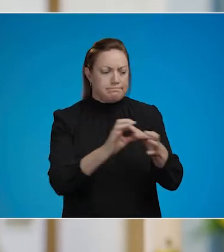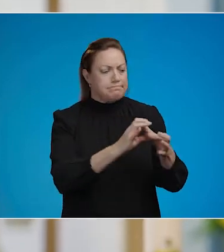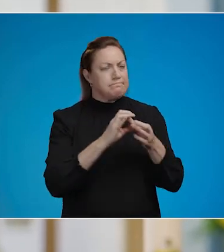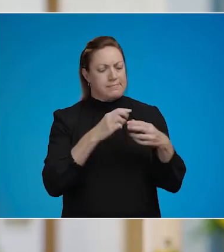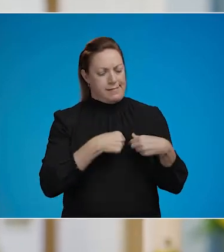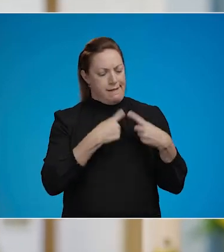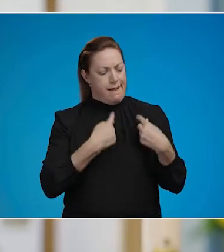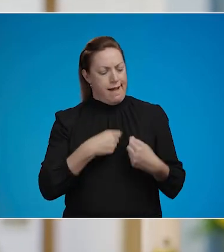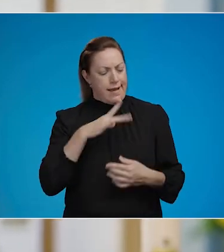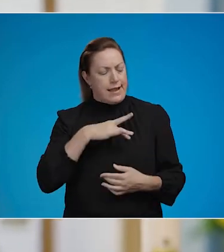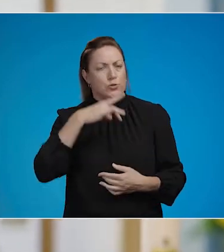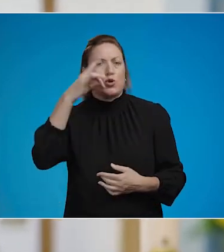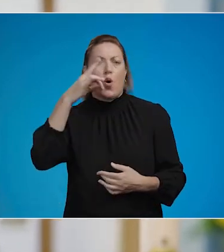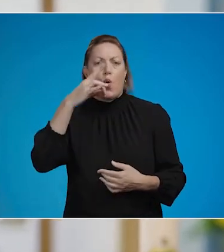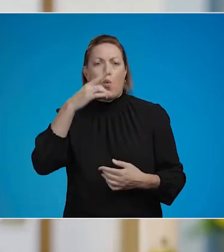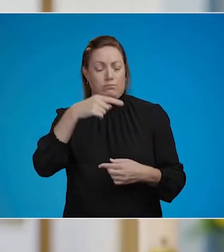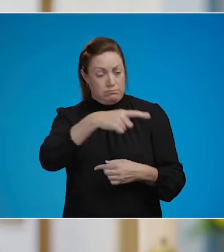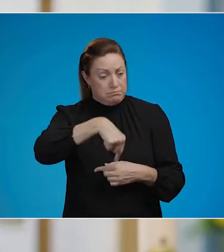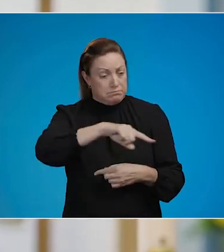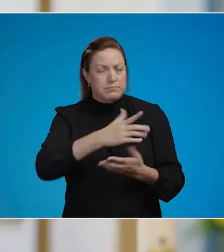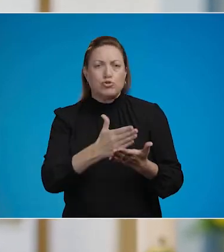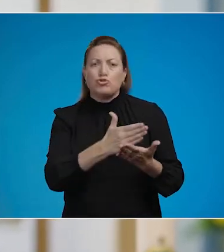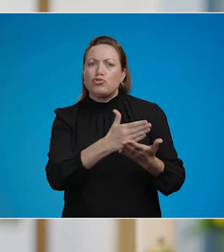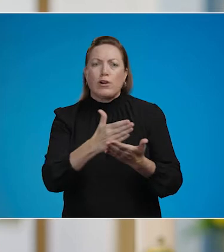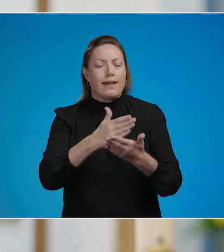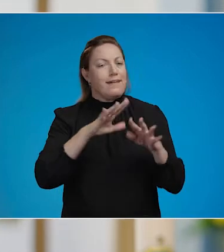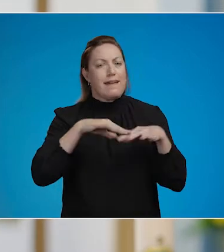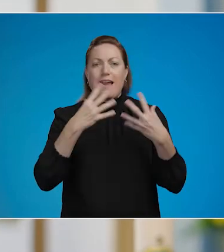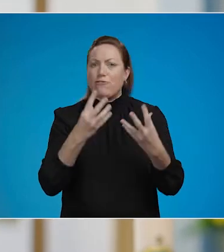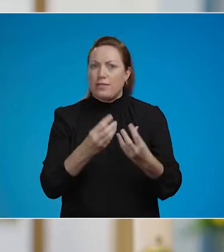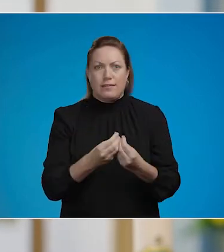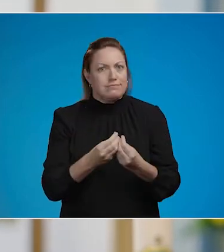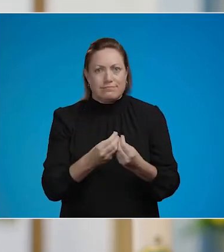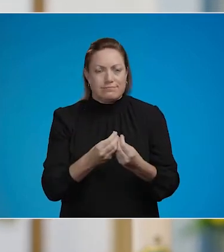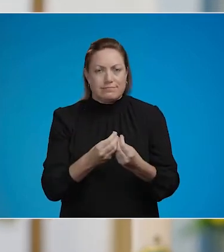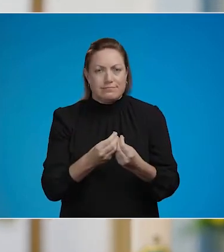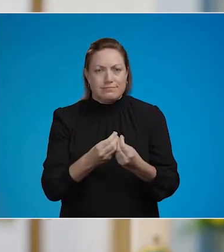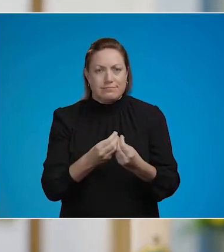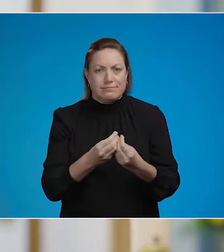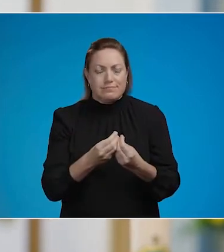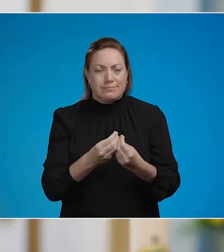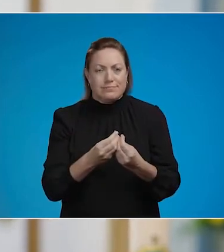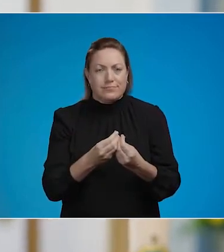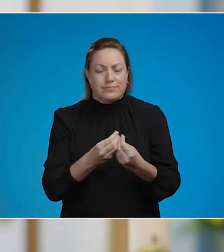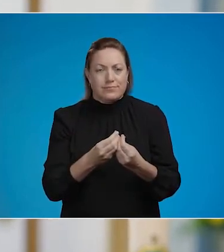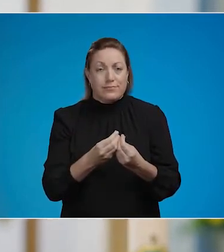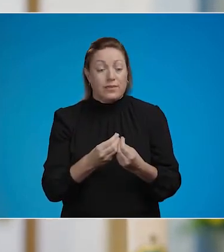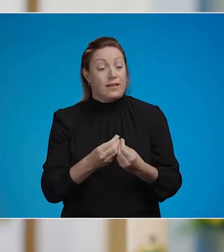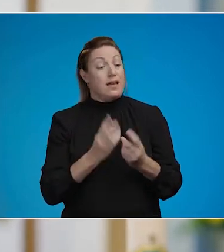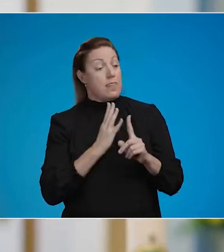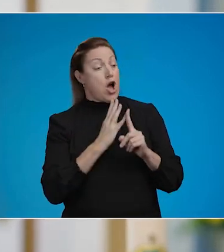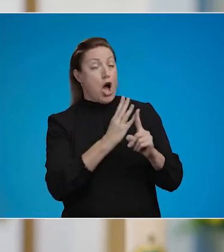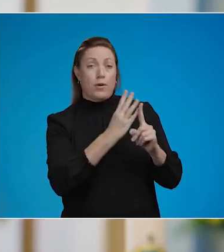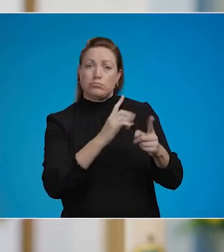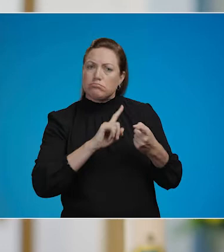No one claimed for his own use anything that he had, as everything they owned was held in common. The apostles